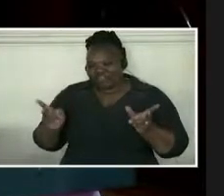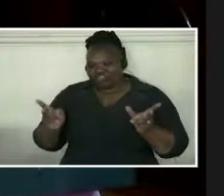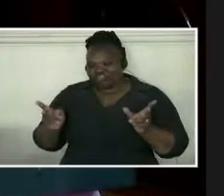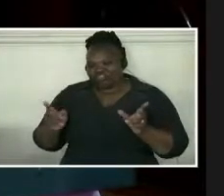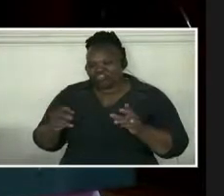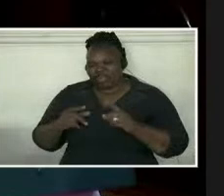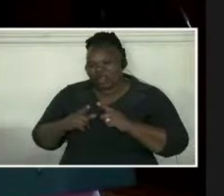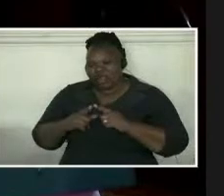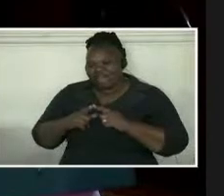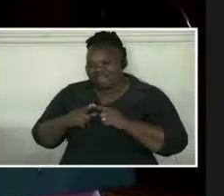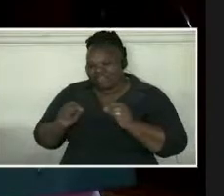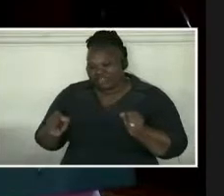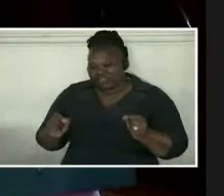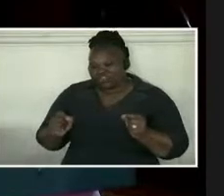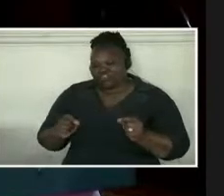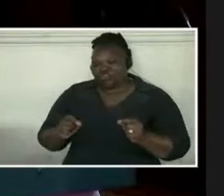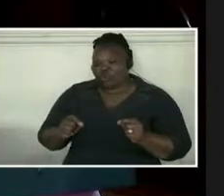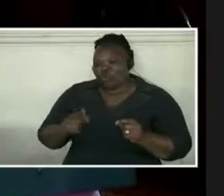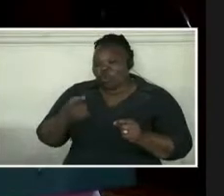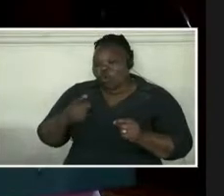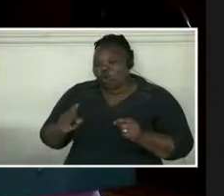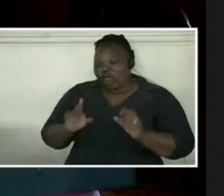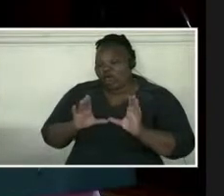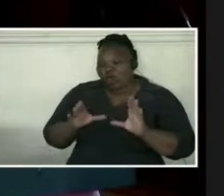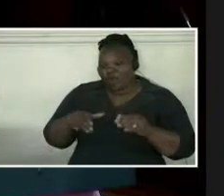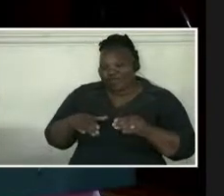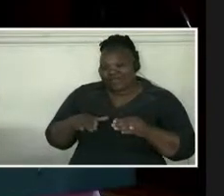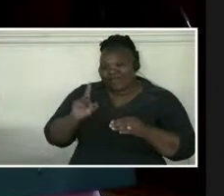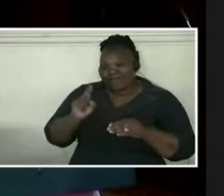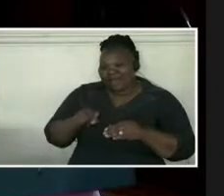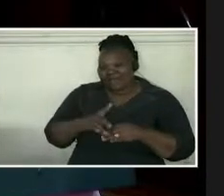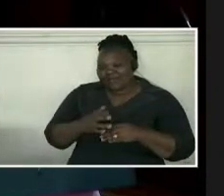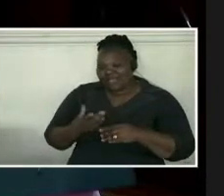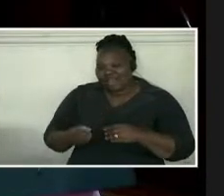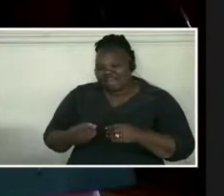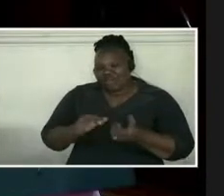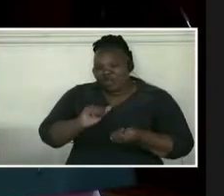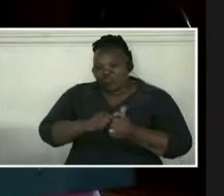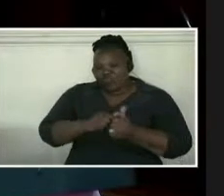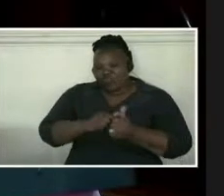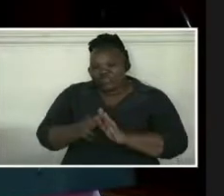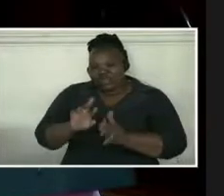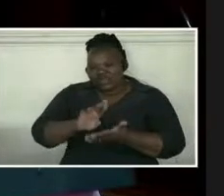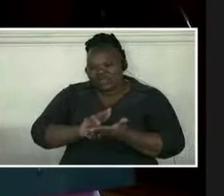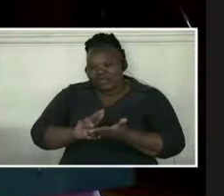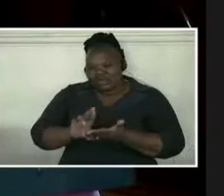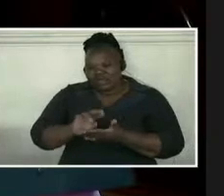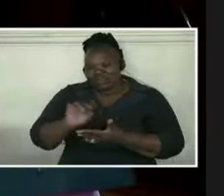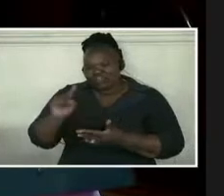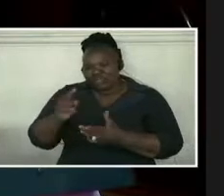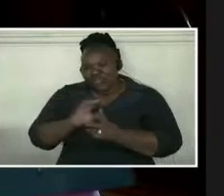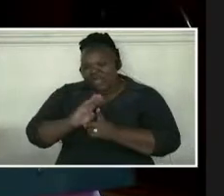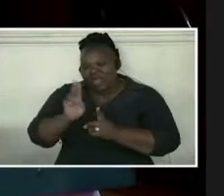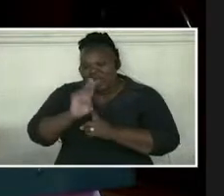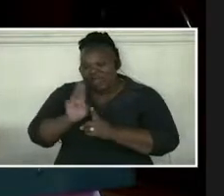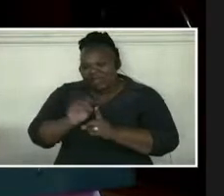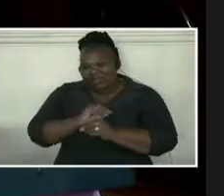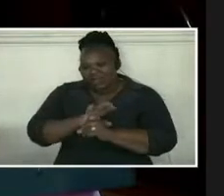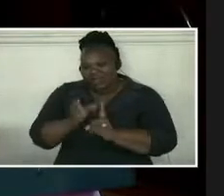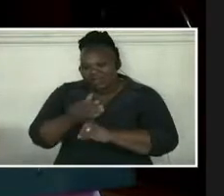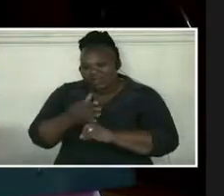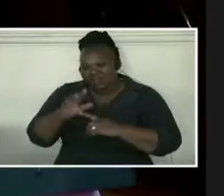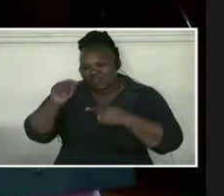moreover a joint committee be conducted for the members of sports and and recreation and arts and culture portfolio